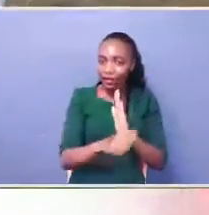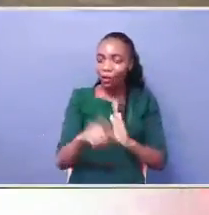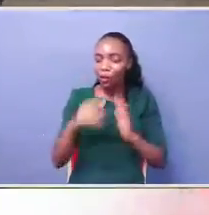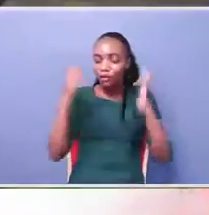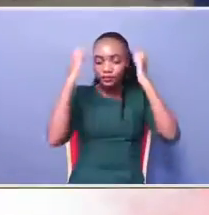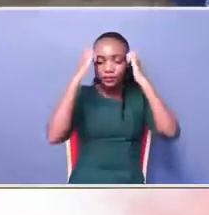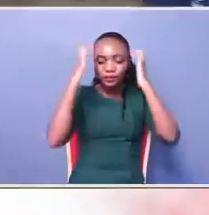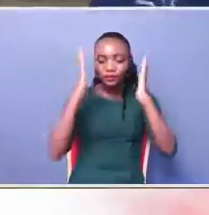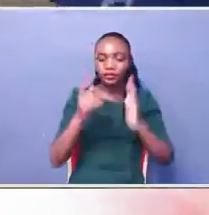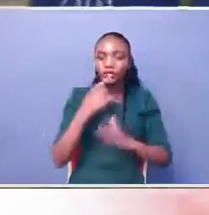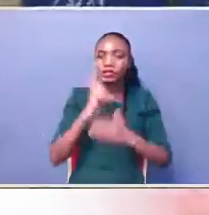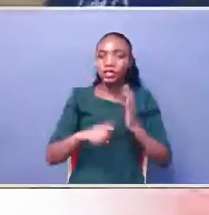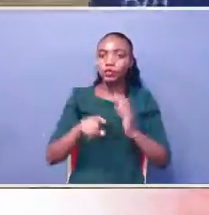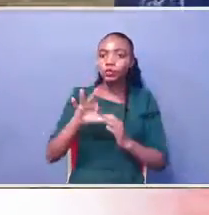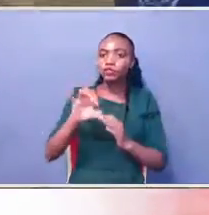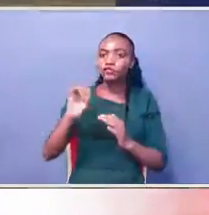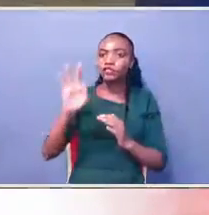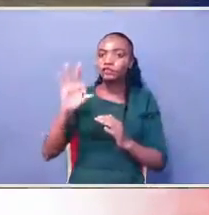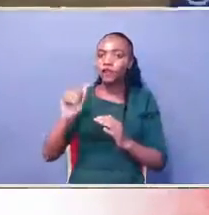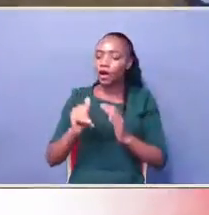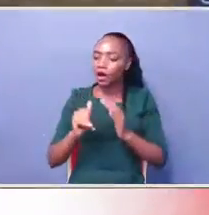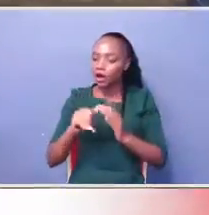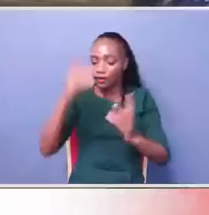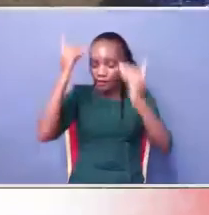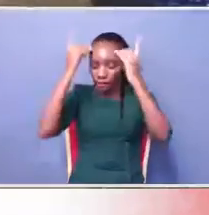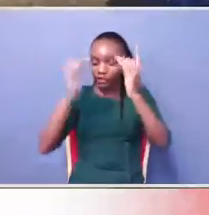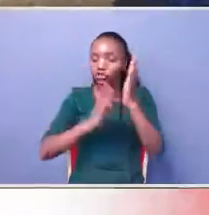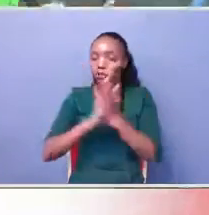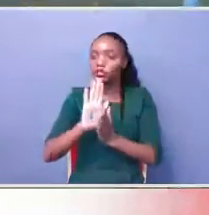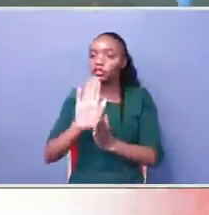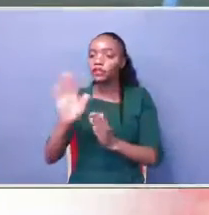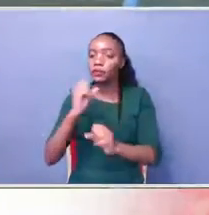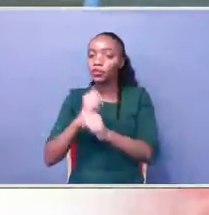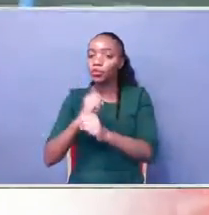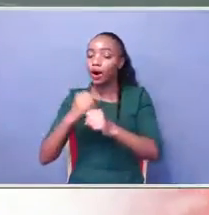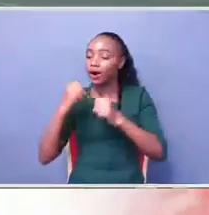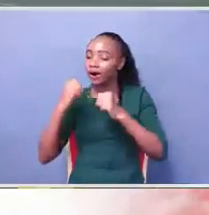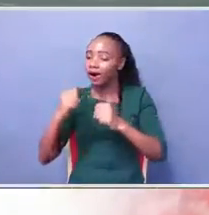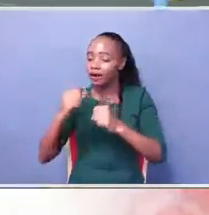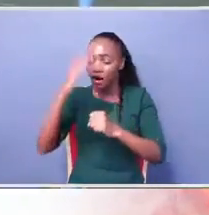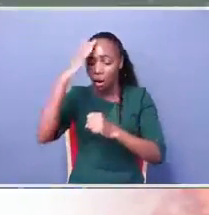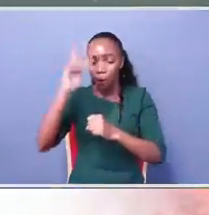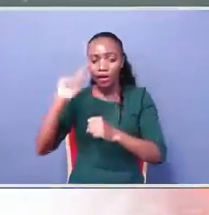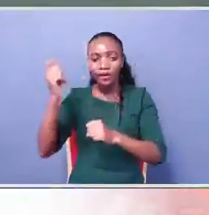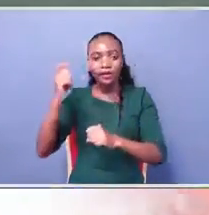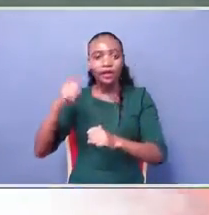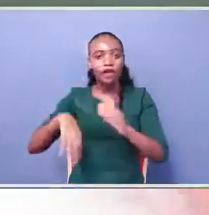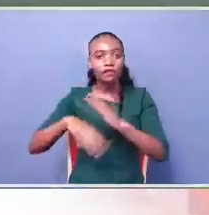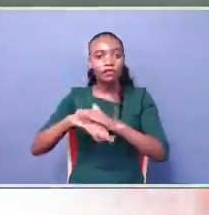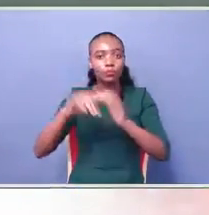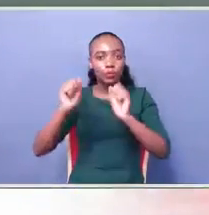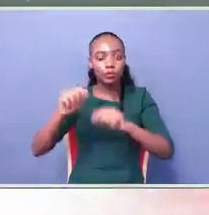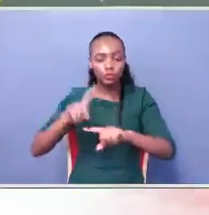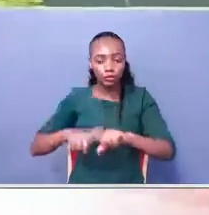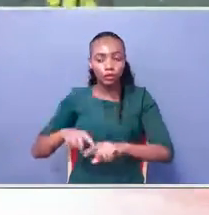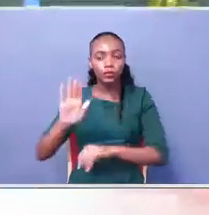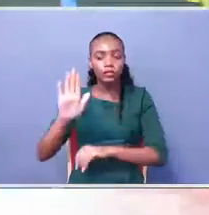Ndogo, said the FIFA ban motivated him to work harder since Kenyan football will soon be depending on his contribution on the football